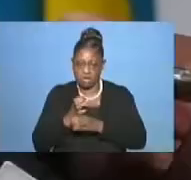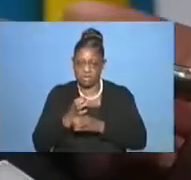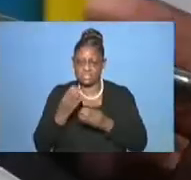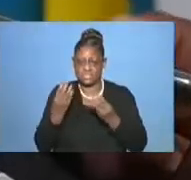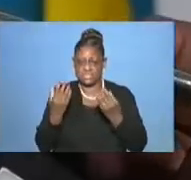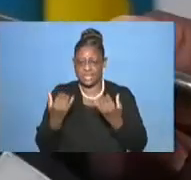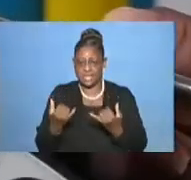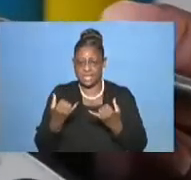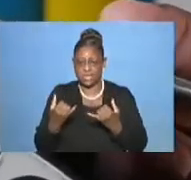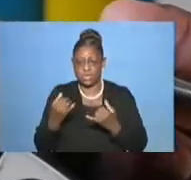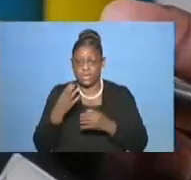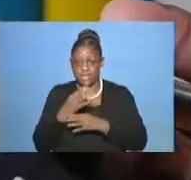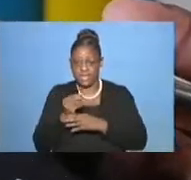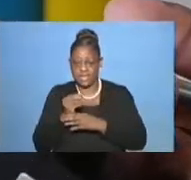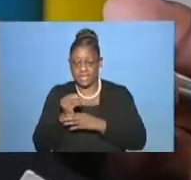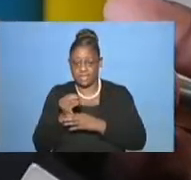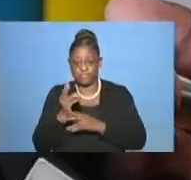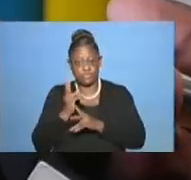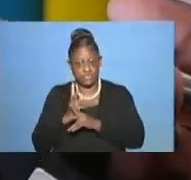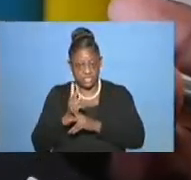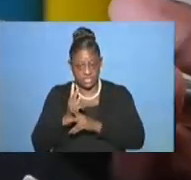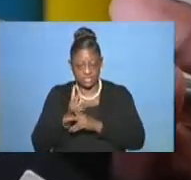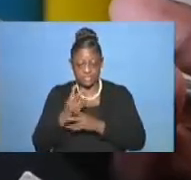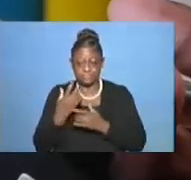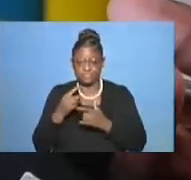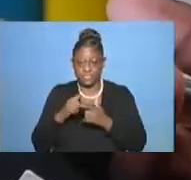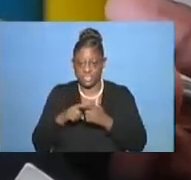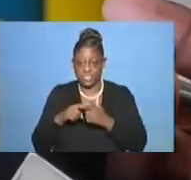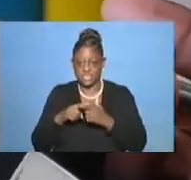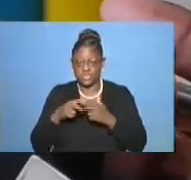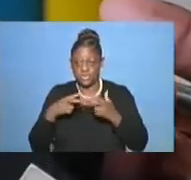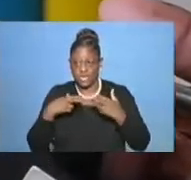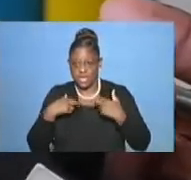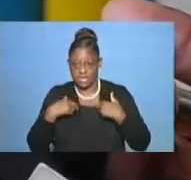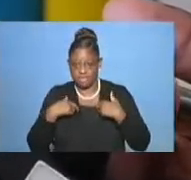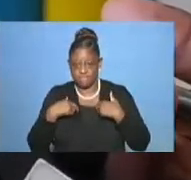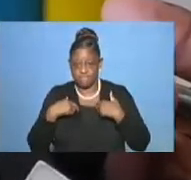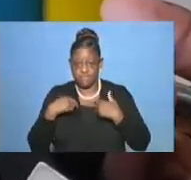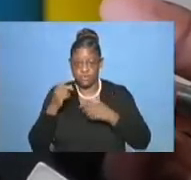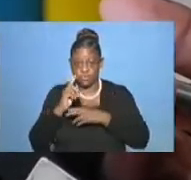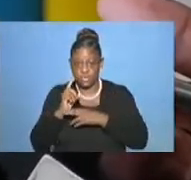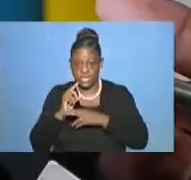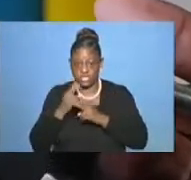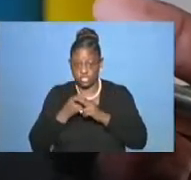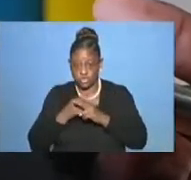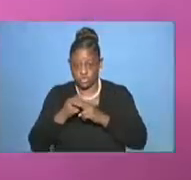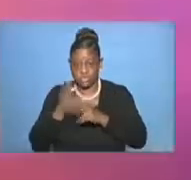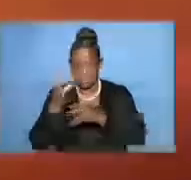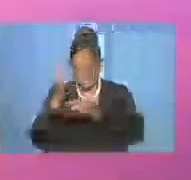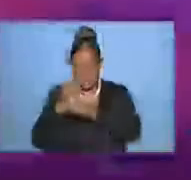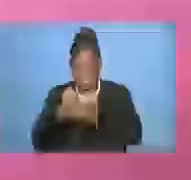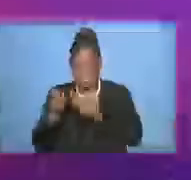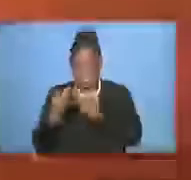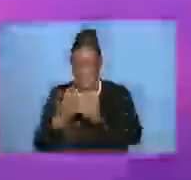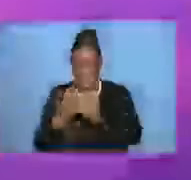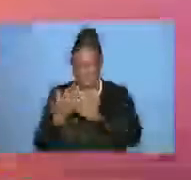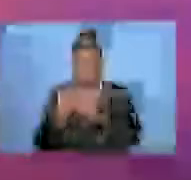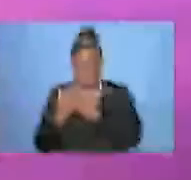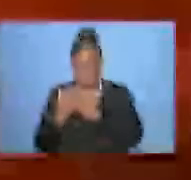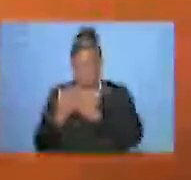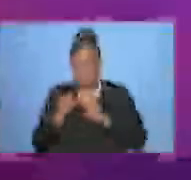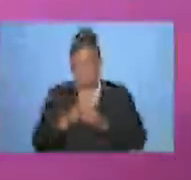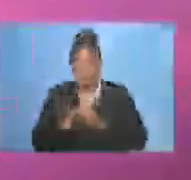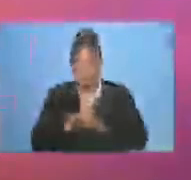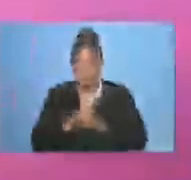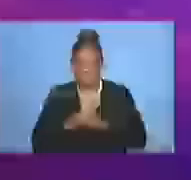some cases of persons actually apprehended after committing offenses, shortly after committing offenses. Minister